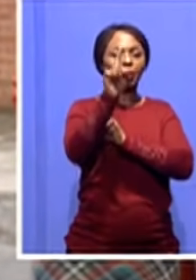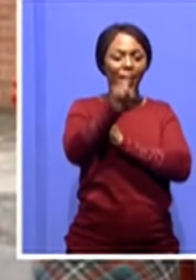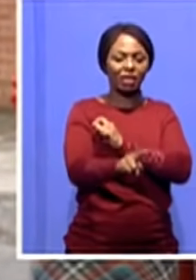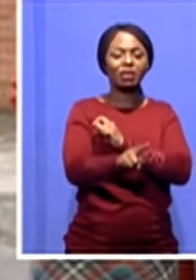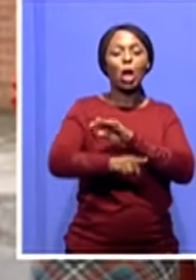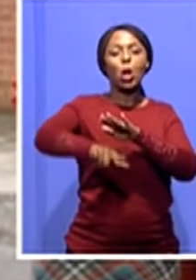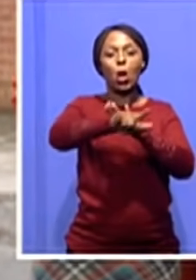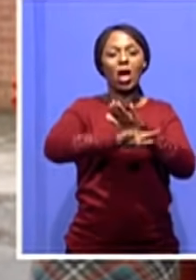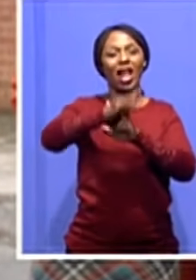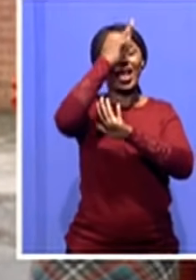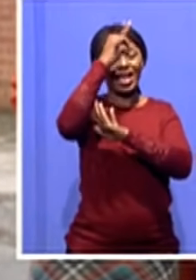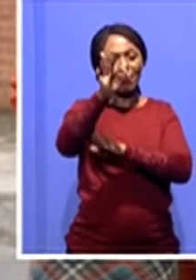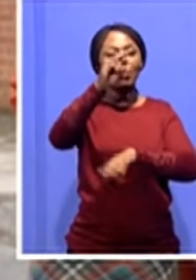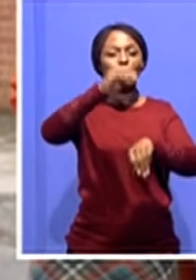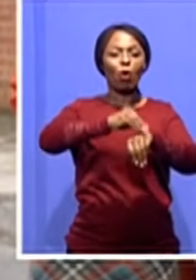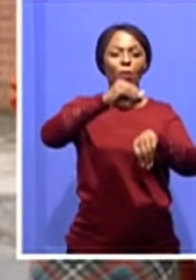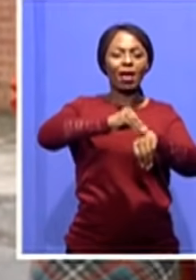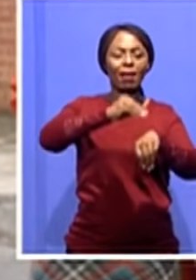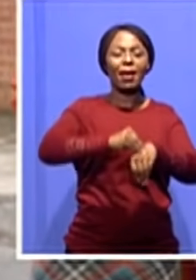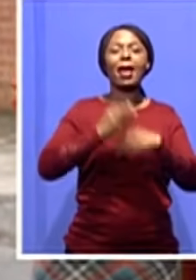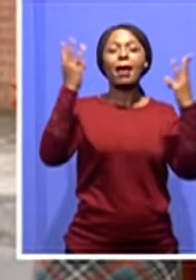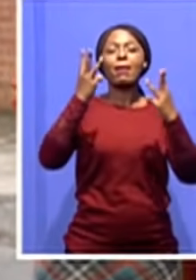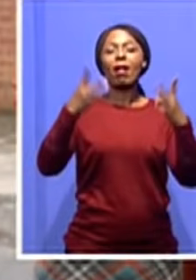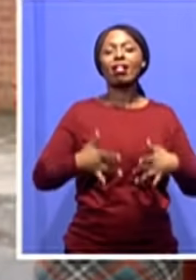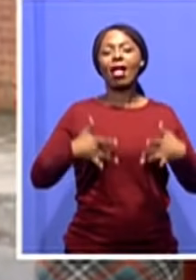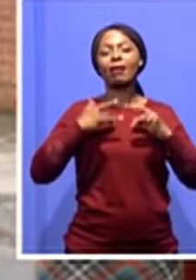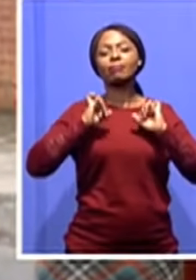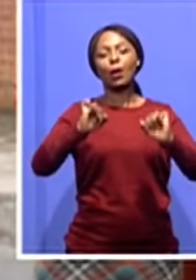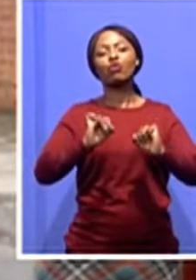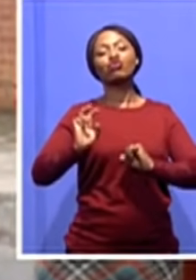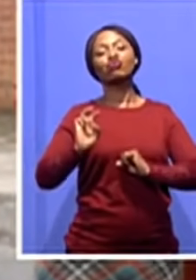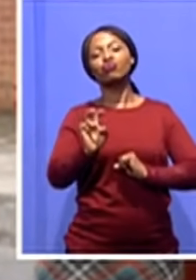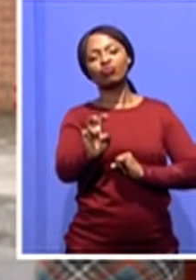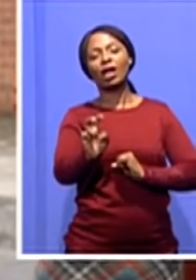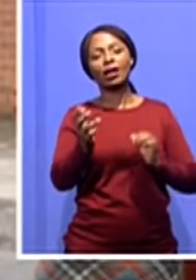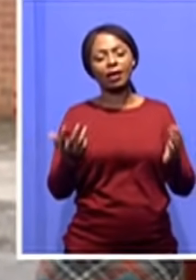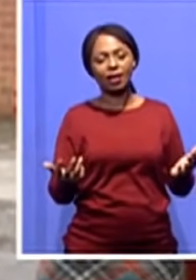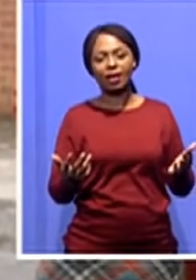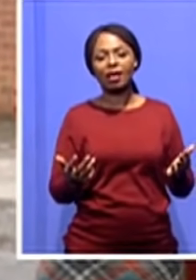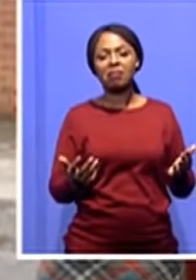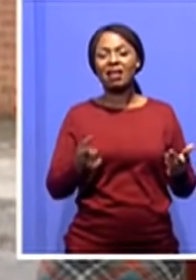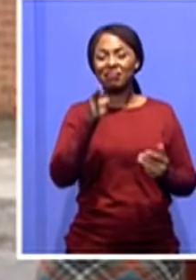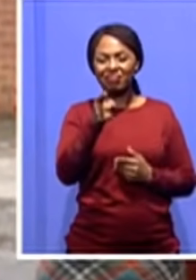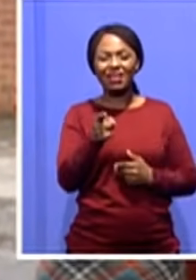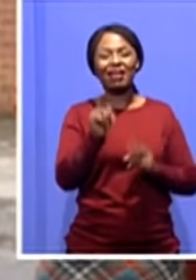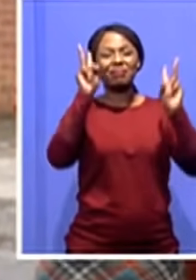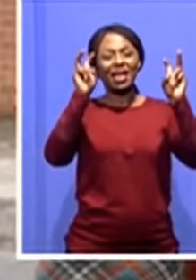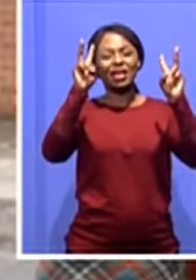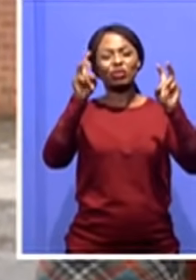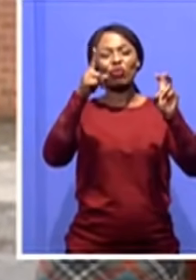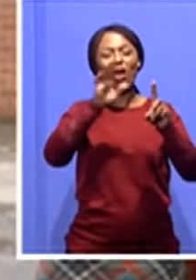how people live. And, we haven't gotten rid of the segregation of the communities, and that is a large